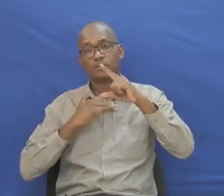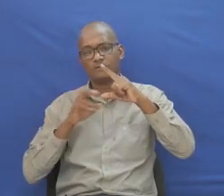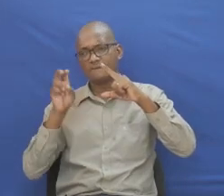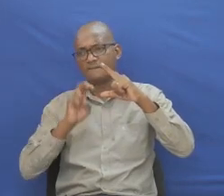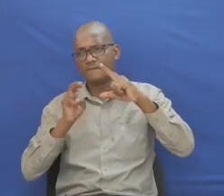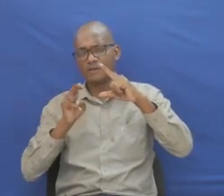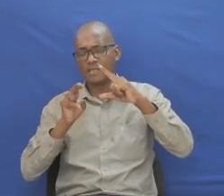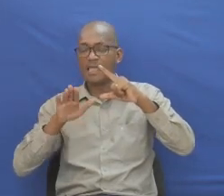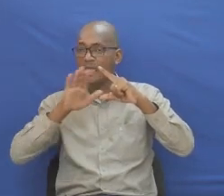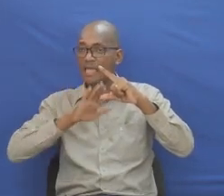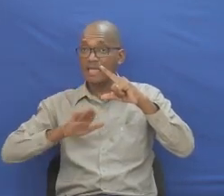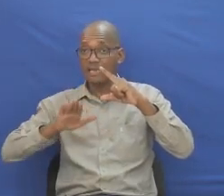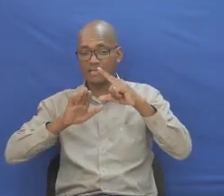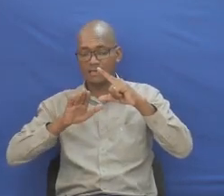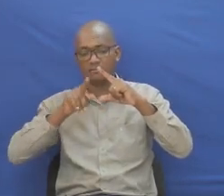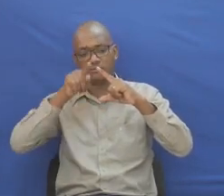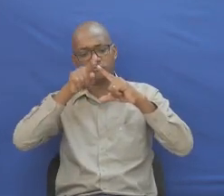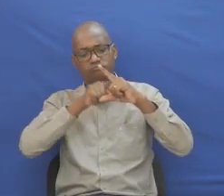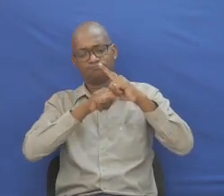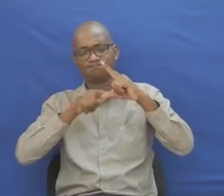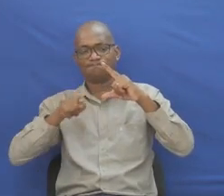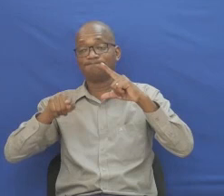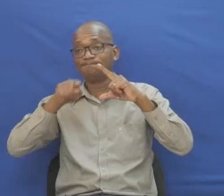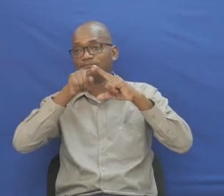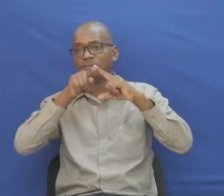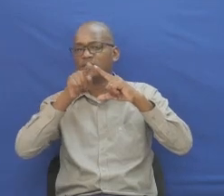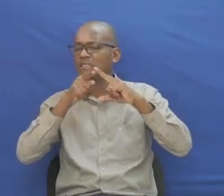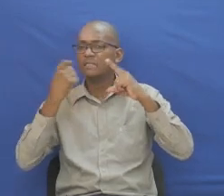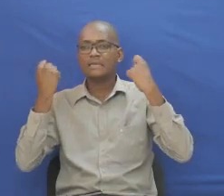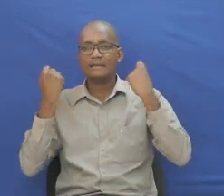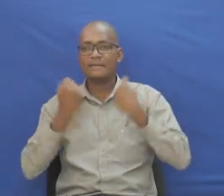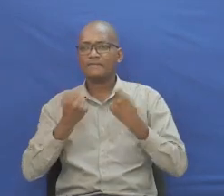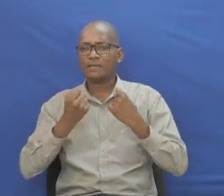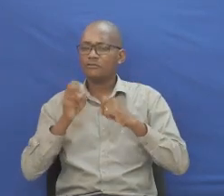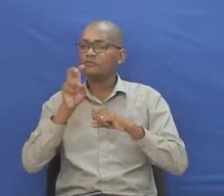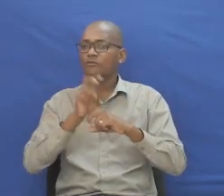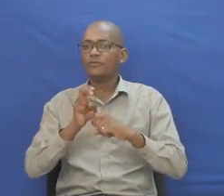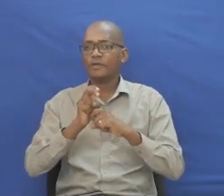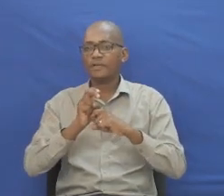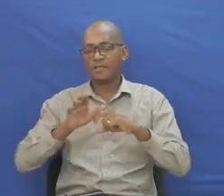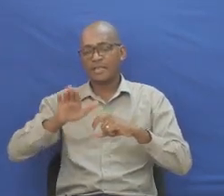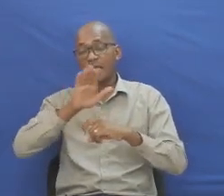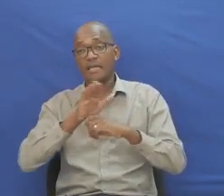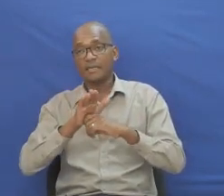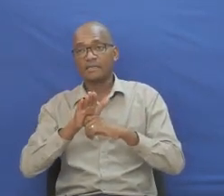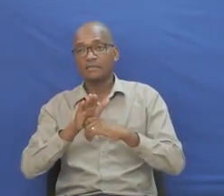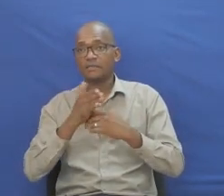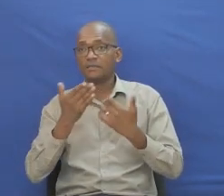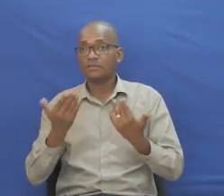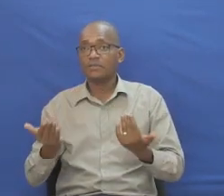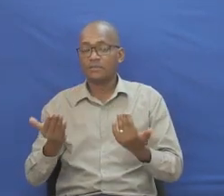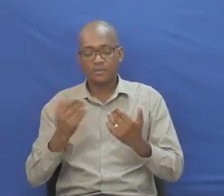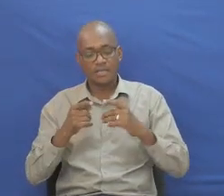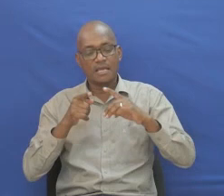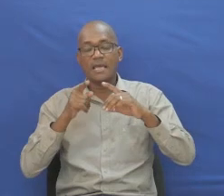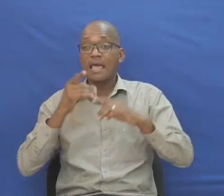one, actually, it seems like it is very difficult to find the area for this one. Why? The concept that you have for any right angle triangle